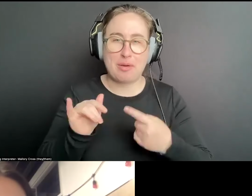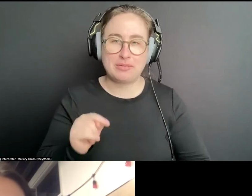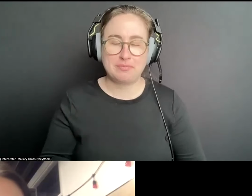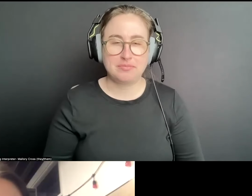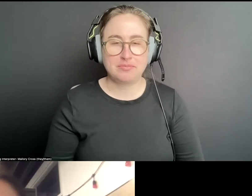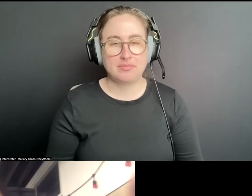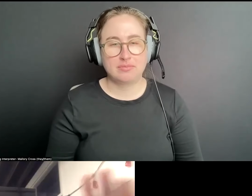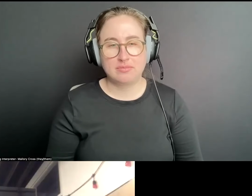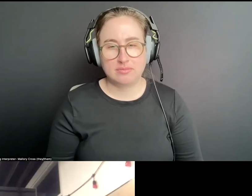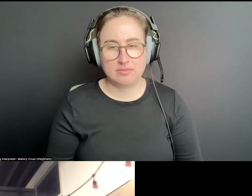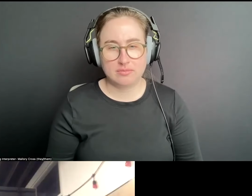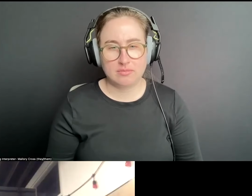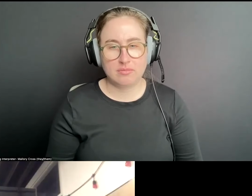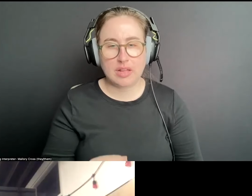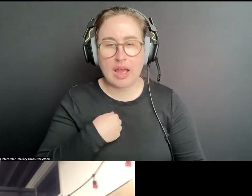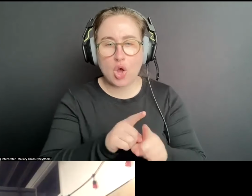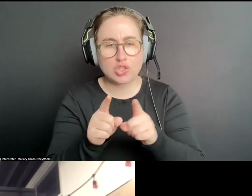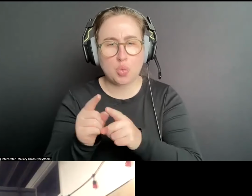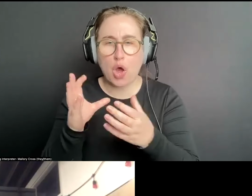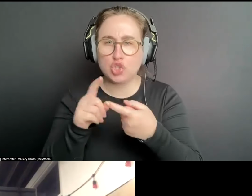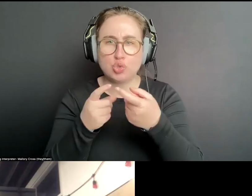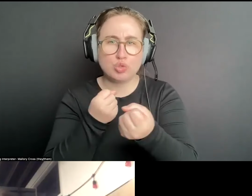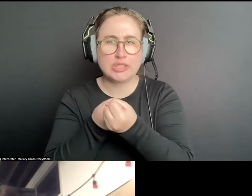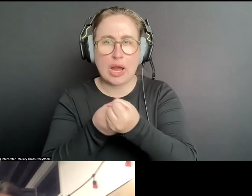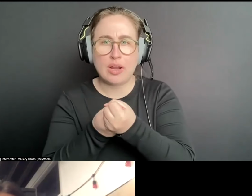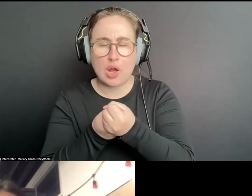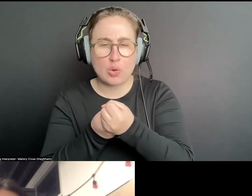also want to just shout out